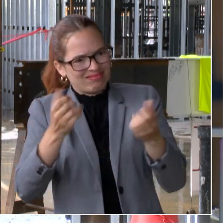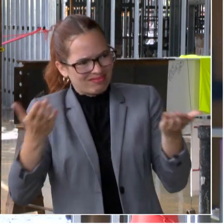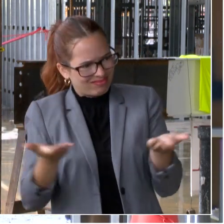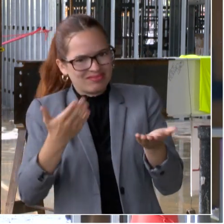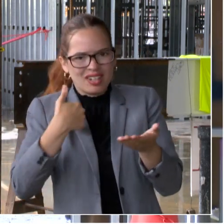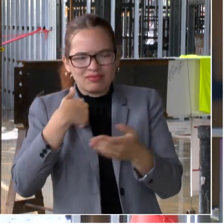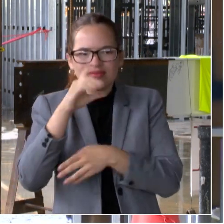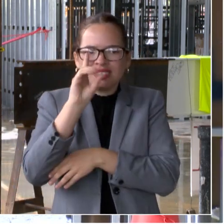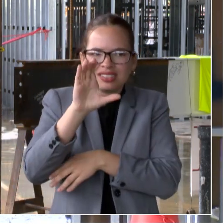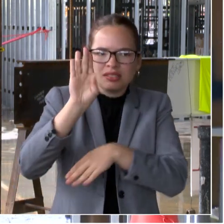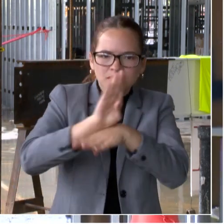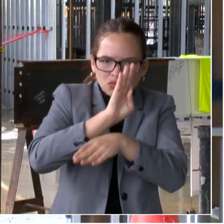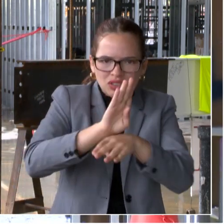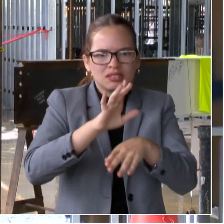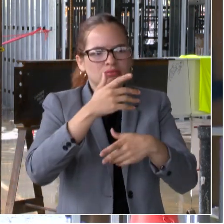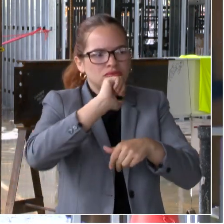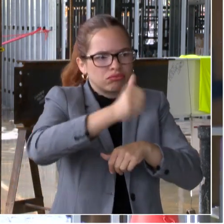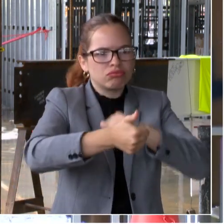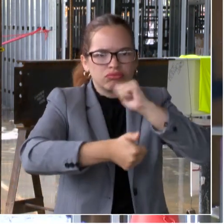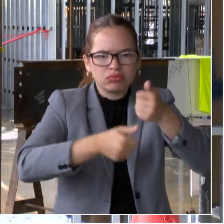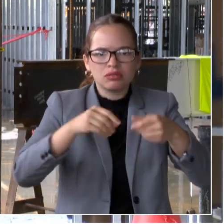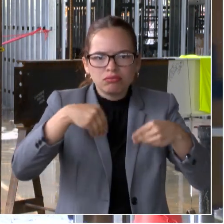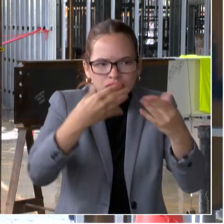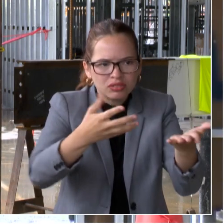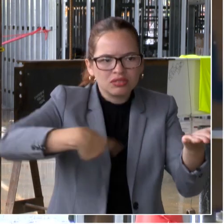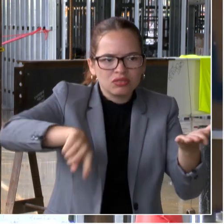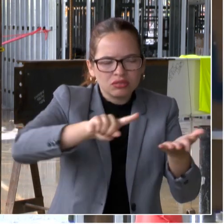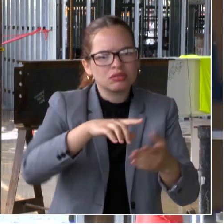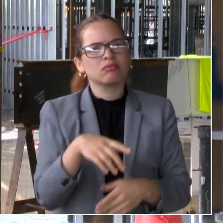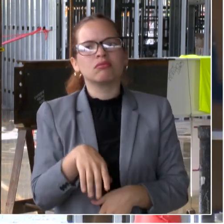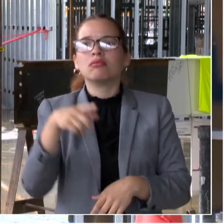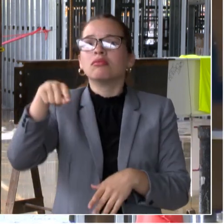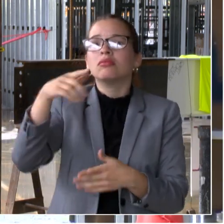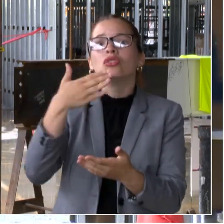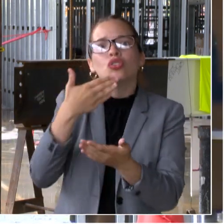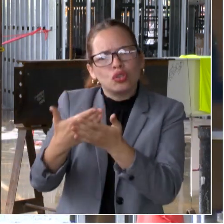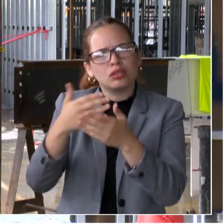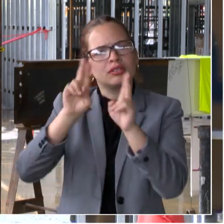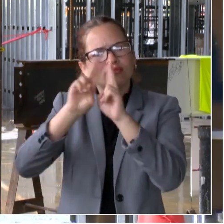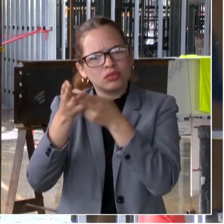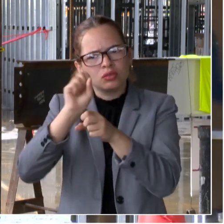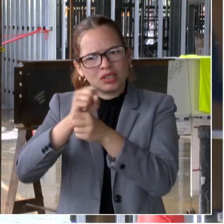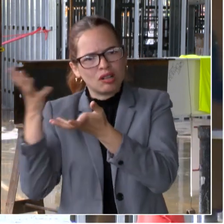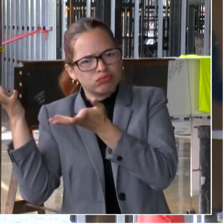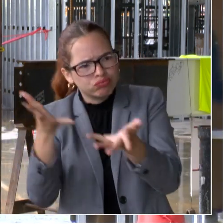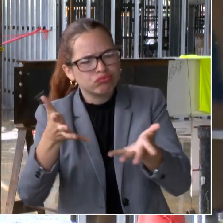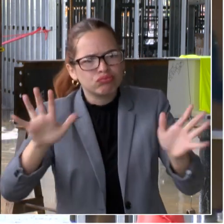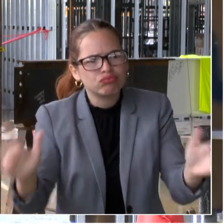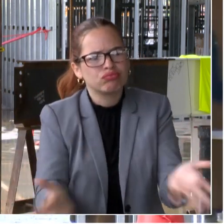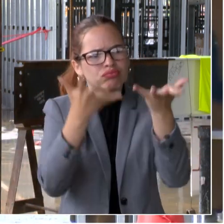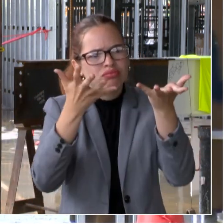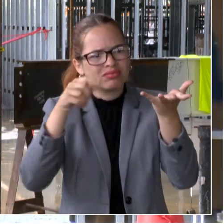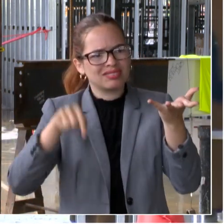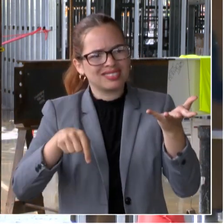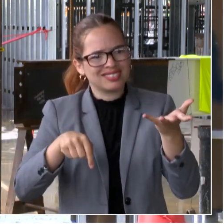our local CBE partners who have proven what we already know is that we can